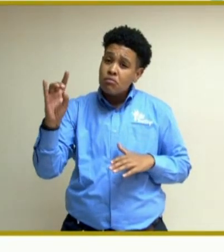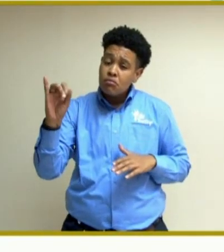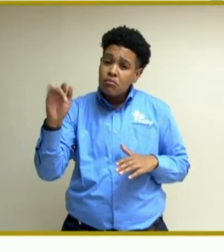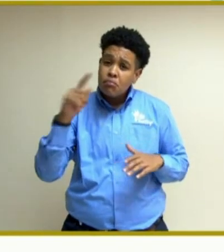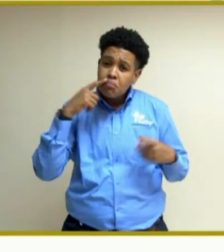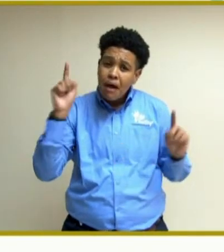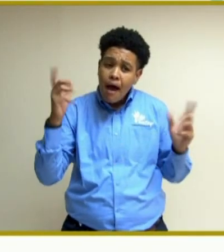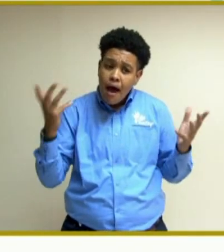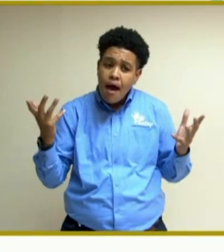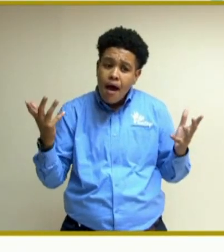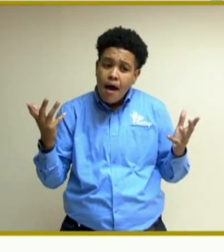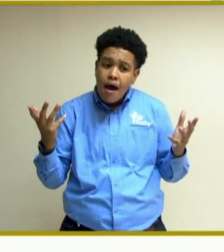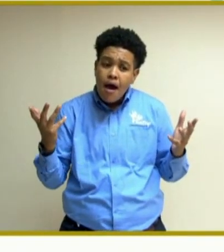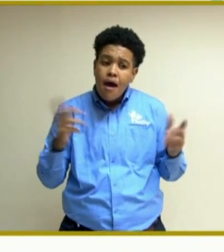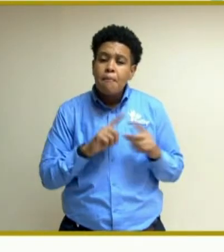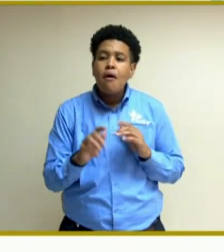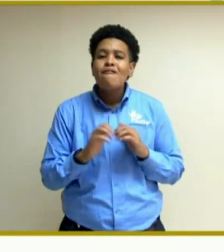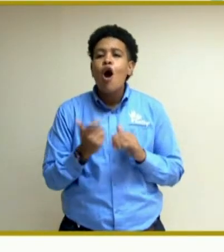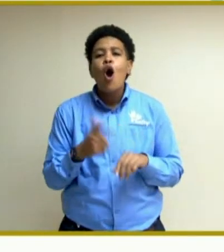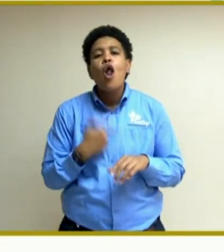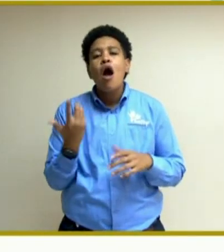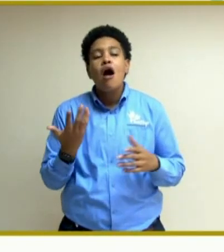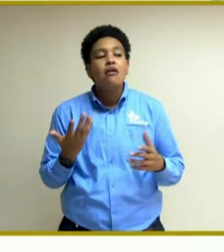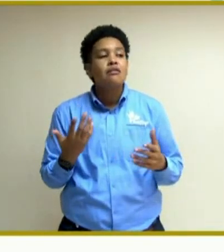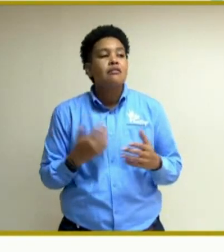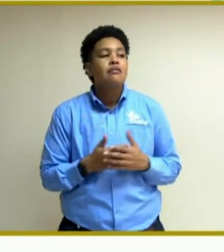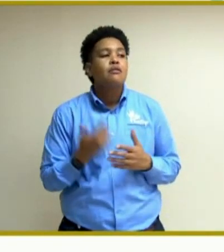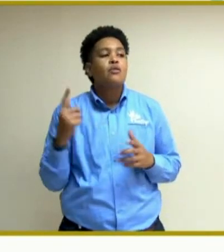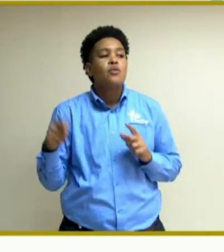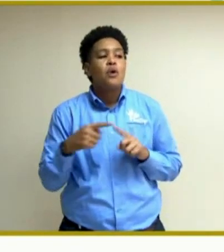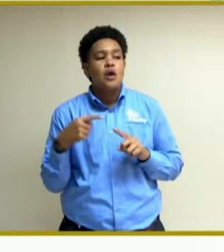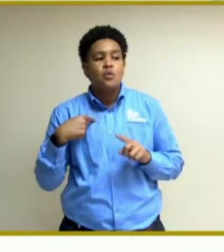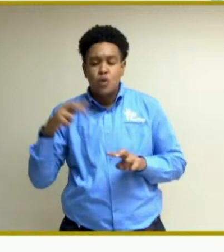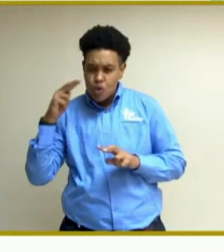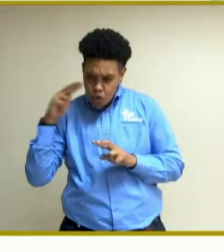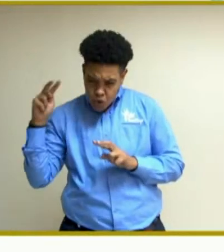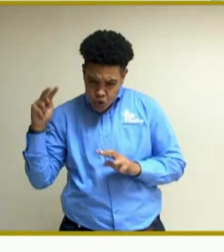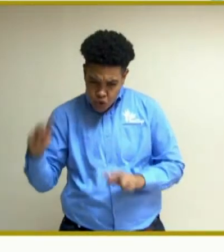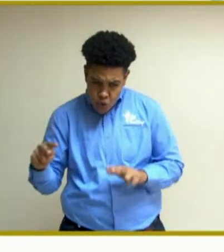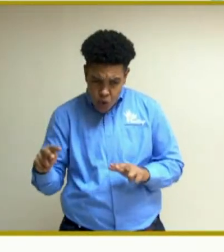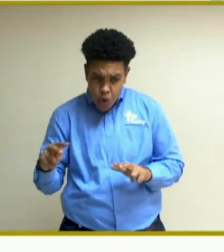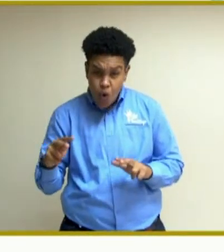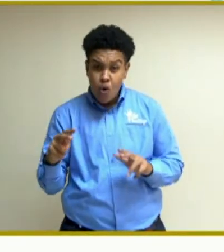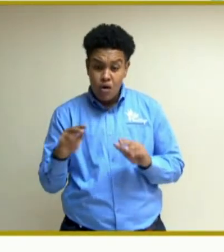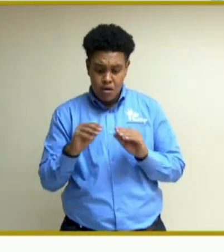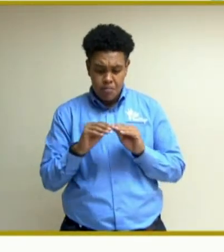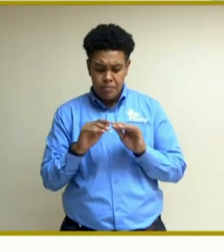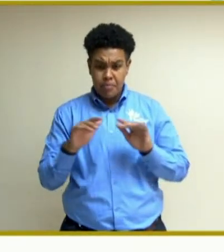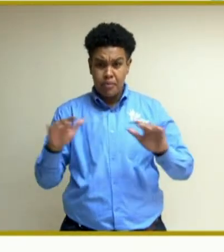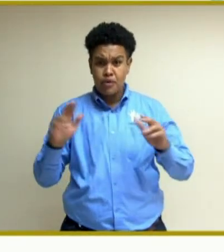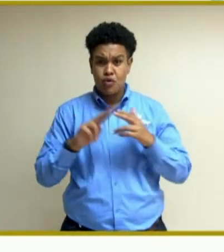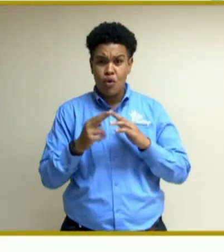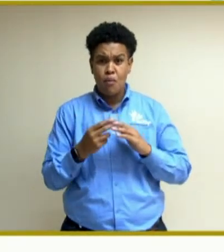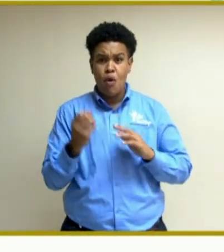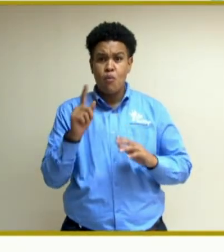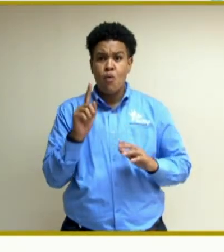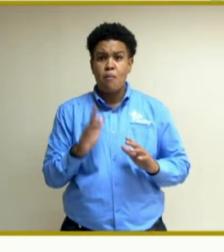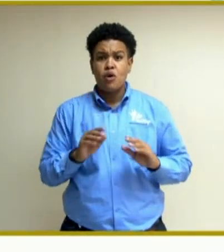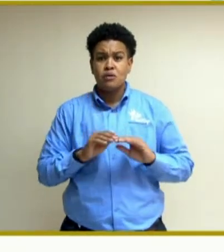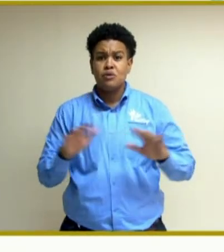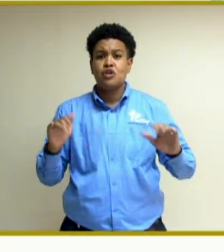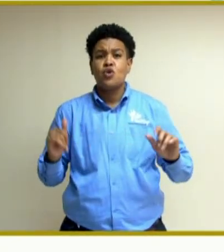work, but for how long? When we look at the reproductive rate currently, it's